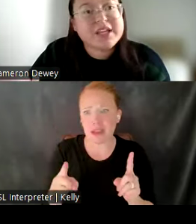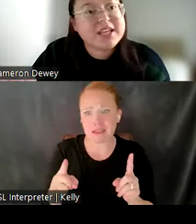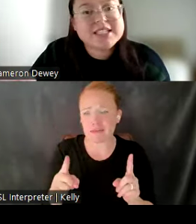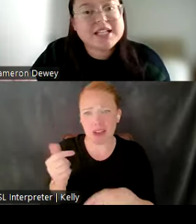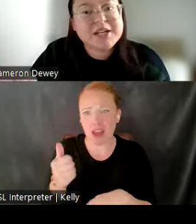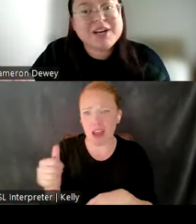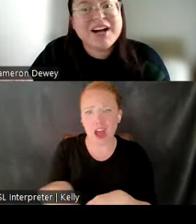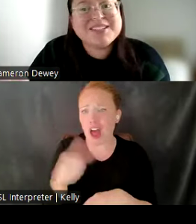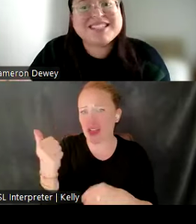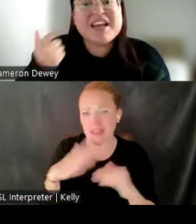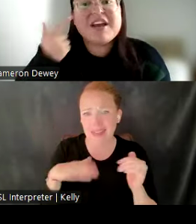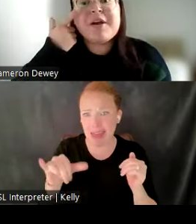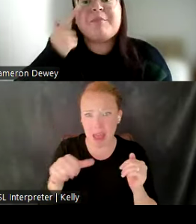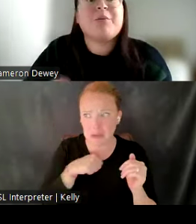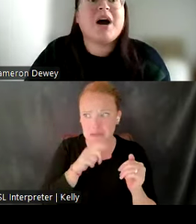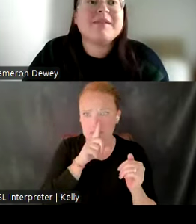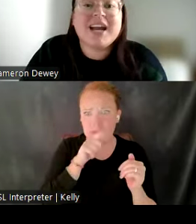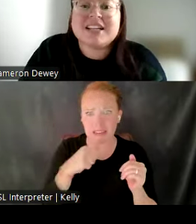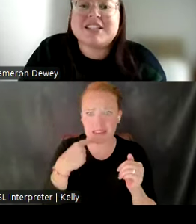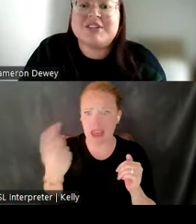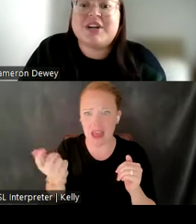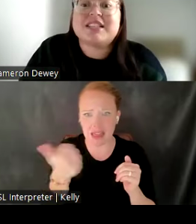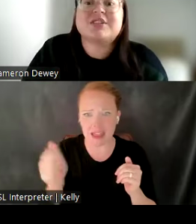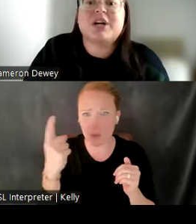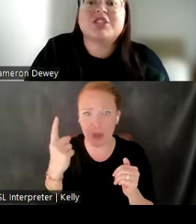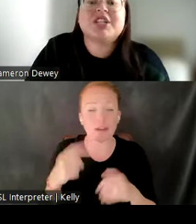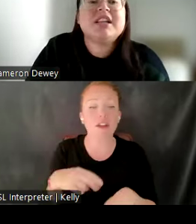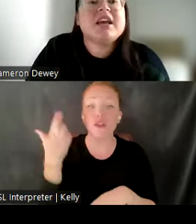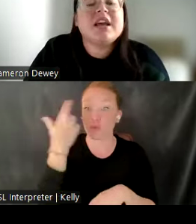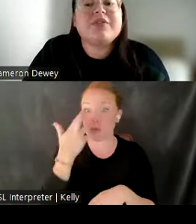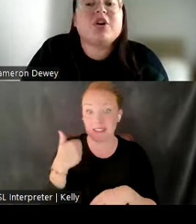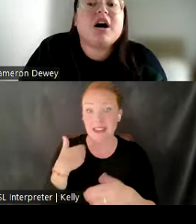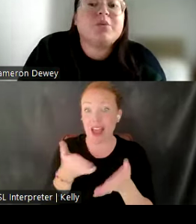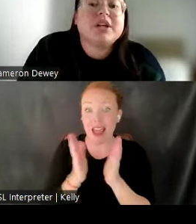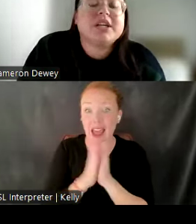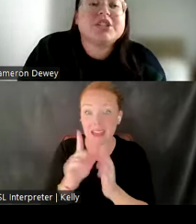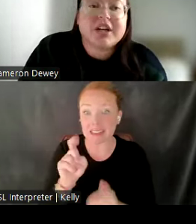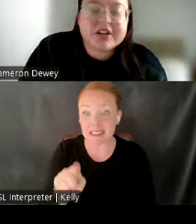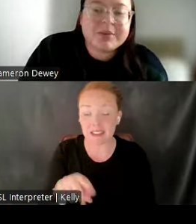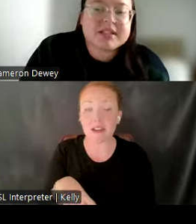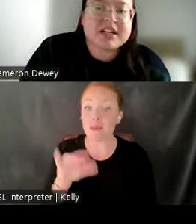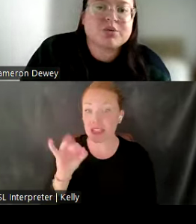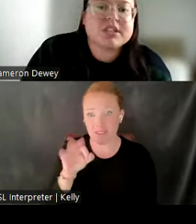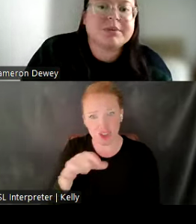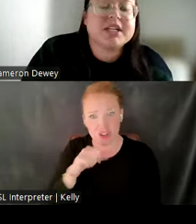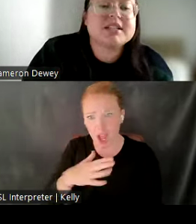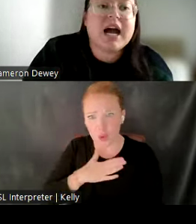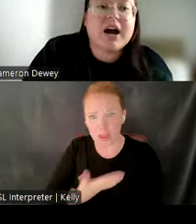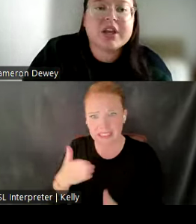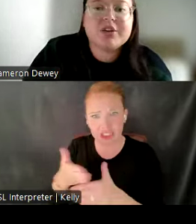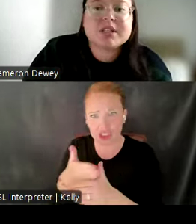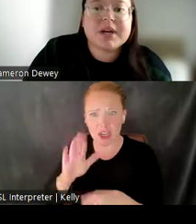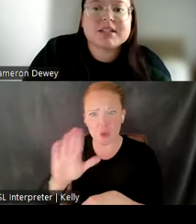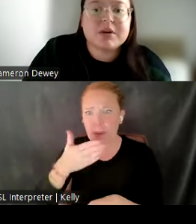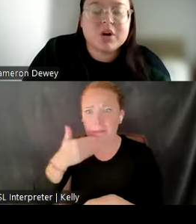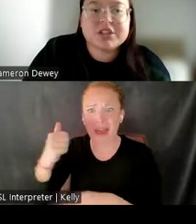don't really think I tell anyone else. But why am I asking you guys this question? If you're unwilling to share your best sexual experience, how